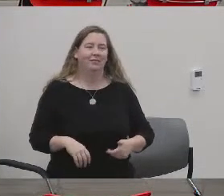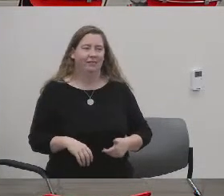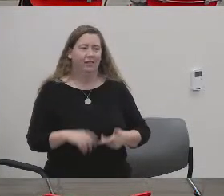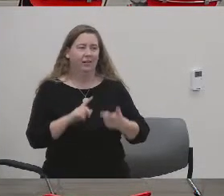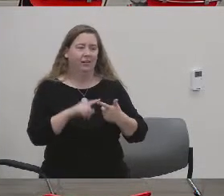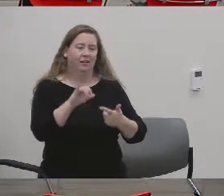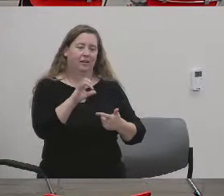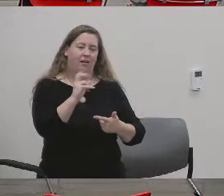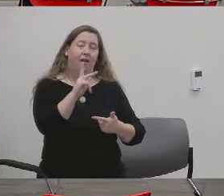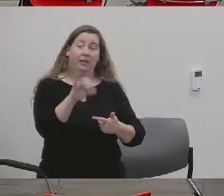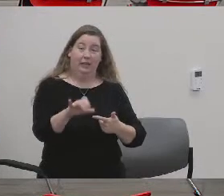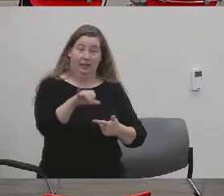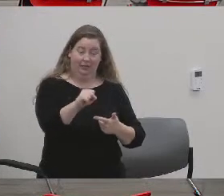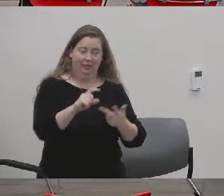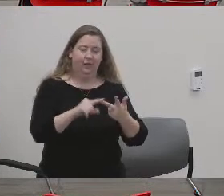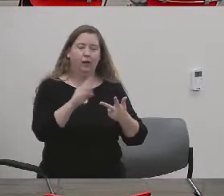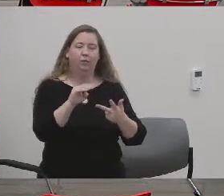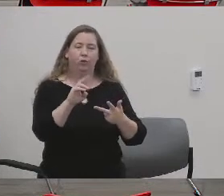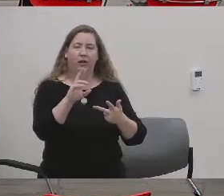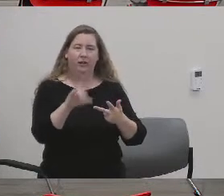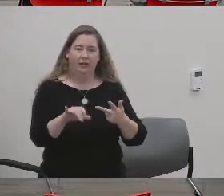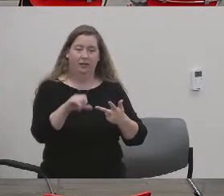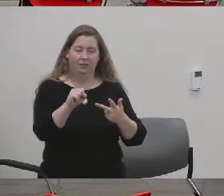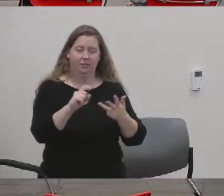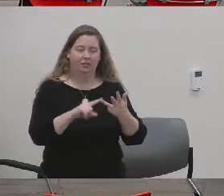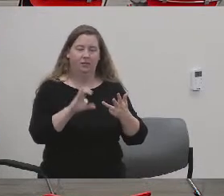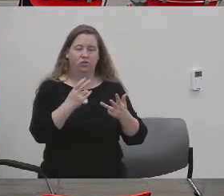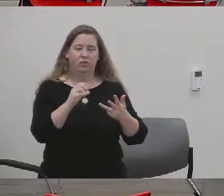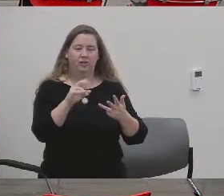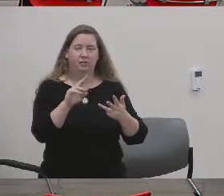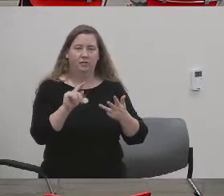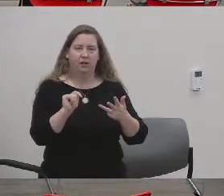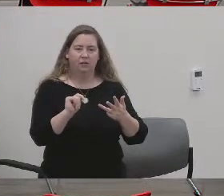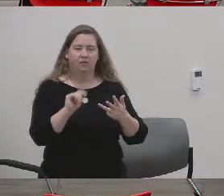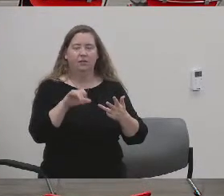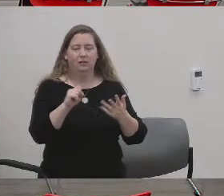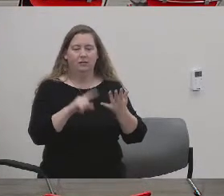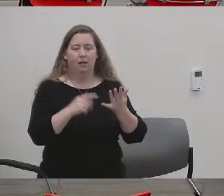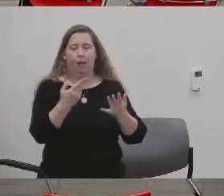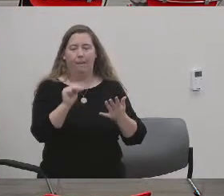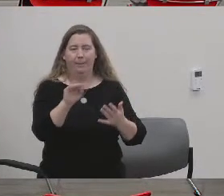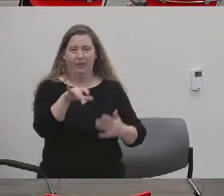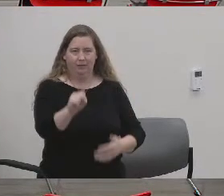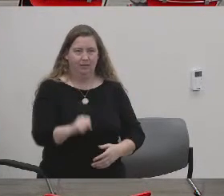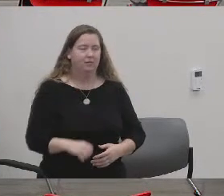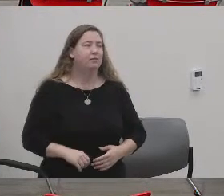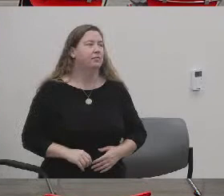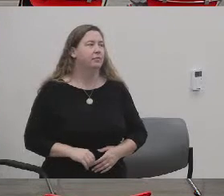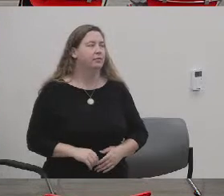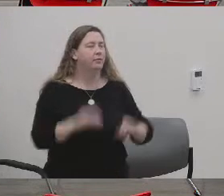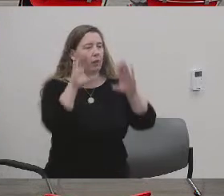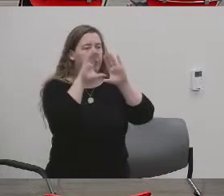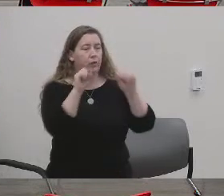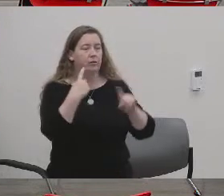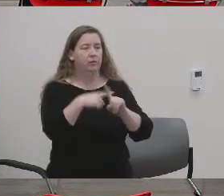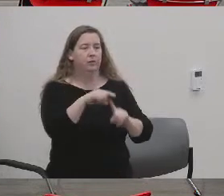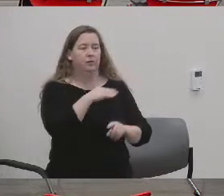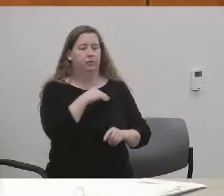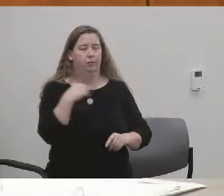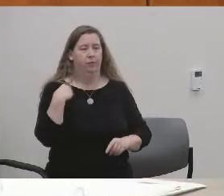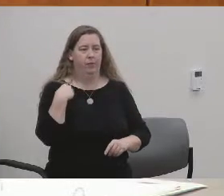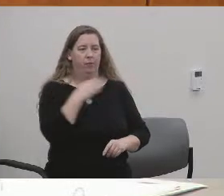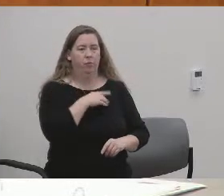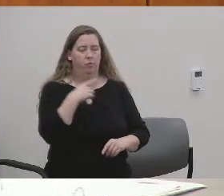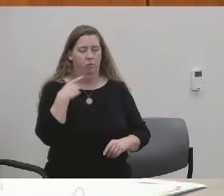Mr. Yaki? Yes. Mrs. Brady? Yes. Mrs. Chestnut? Yes. Mr. Ham? Yes, thank you. President Ham, members of the board, we're asking